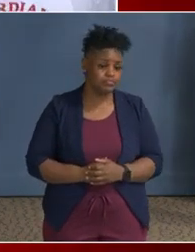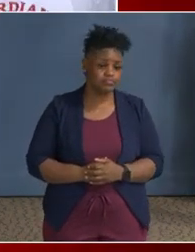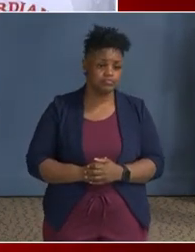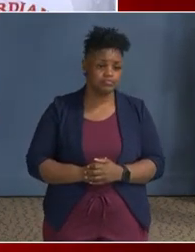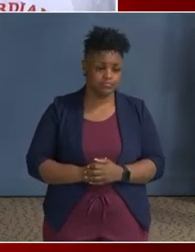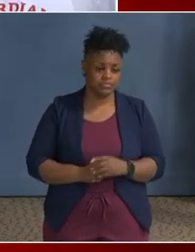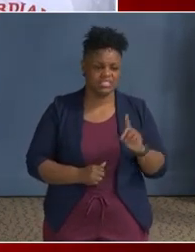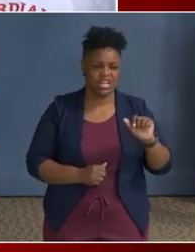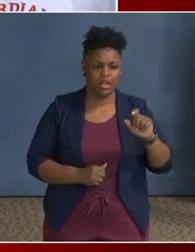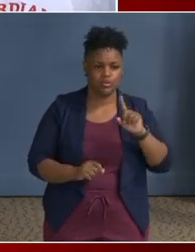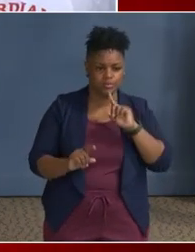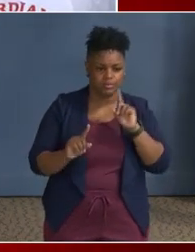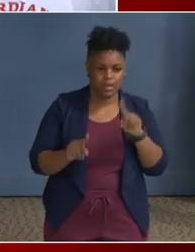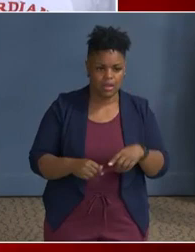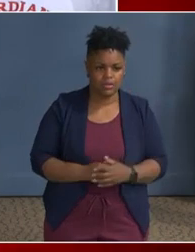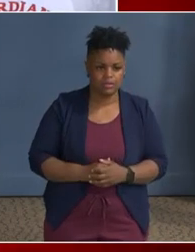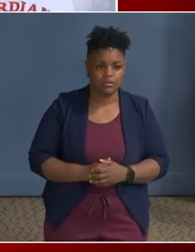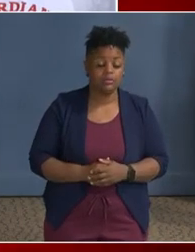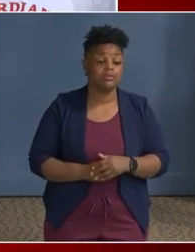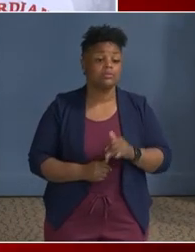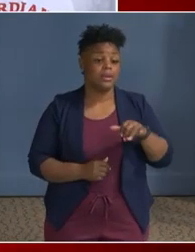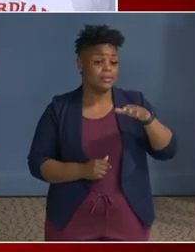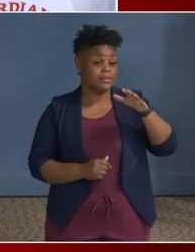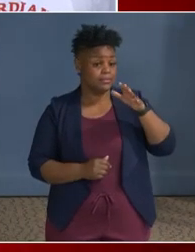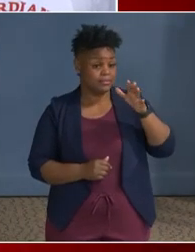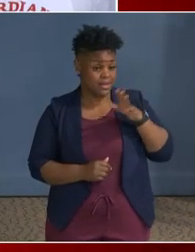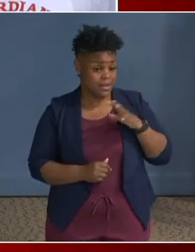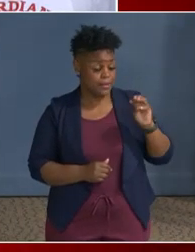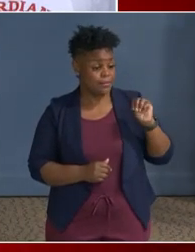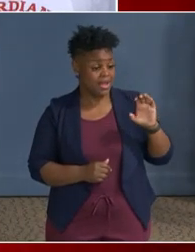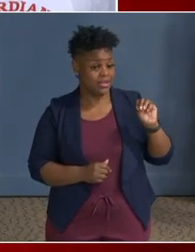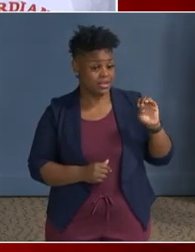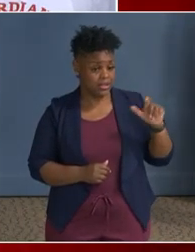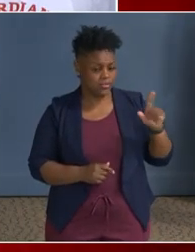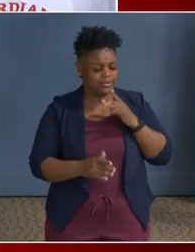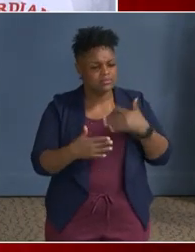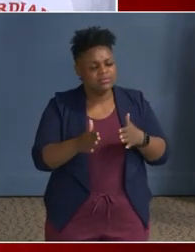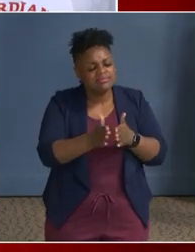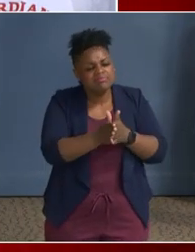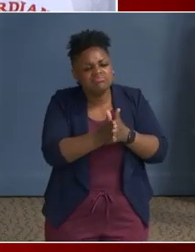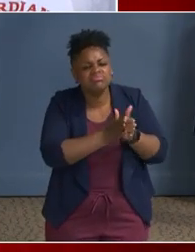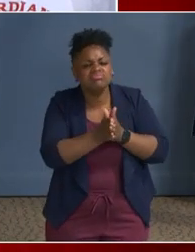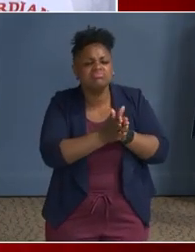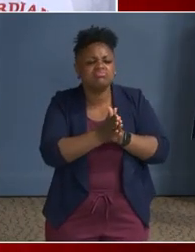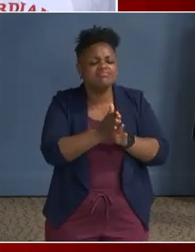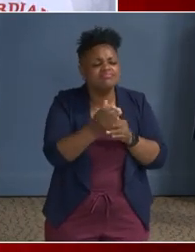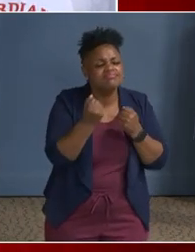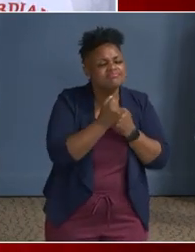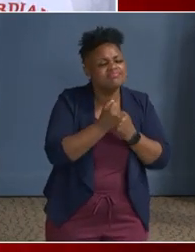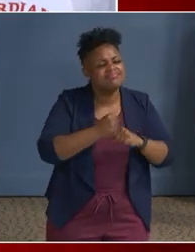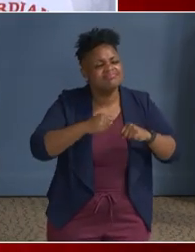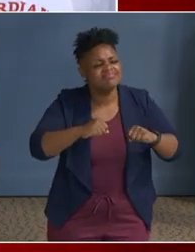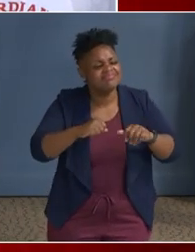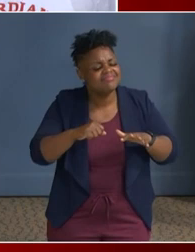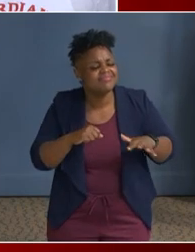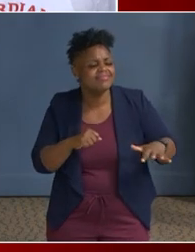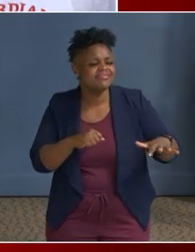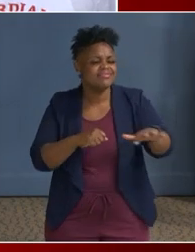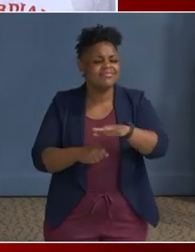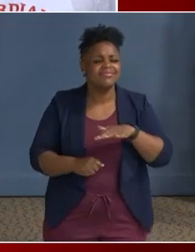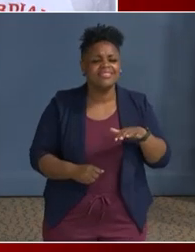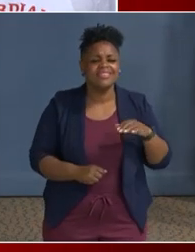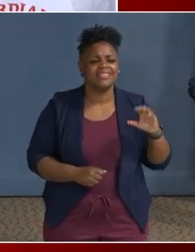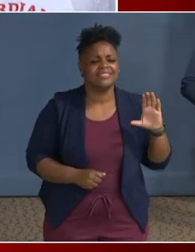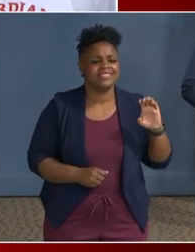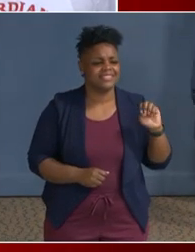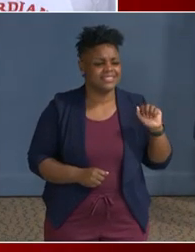So Miss McNeil is really dedicated to that community, Cedar Gardens and Butler Gardens. She was out there, I was out